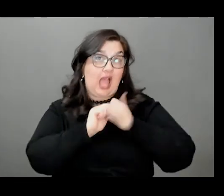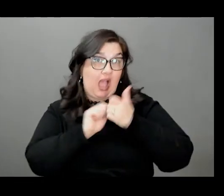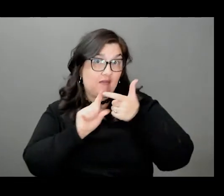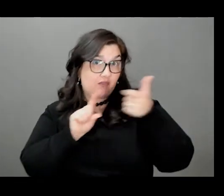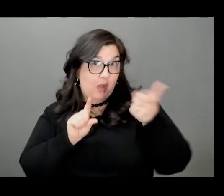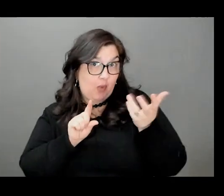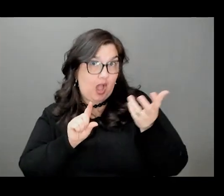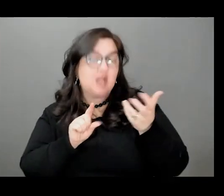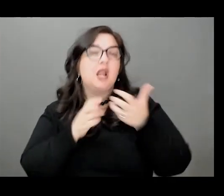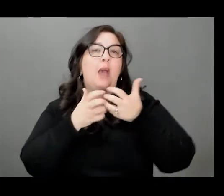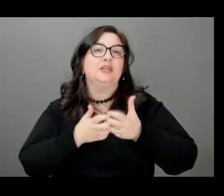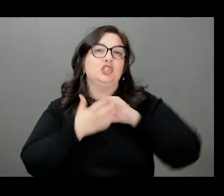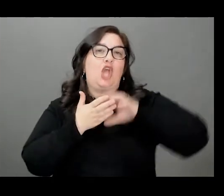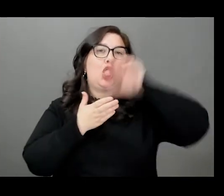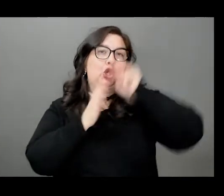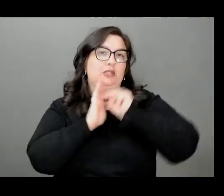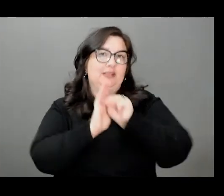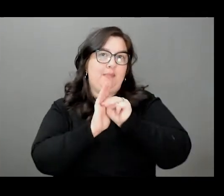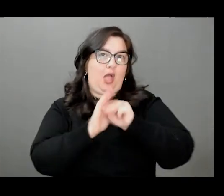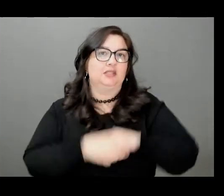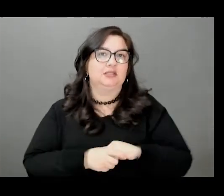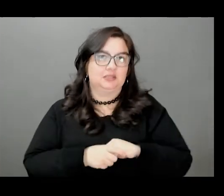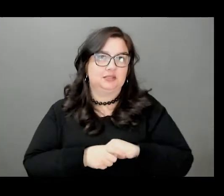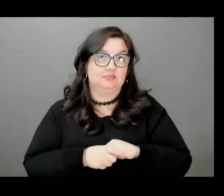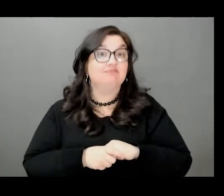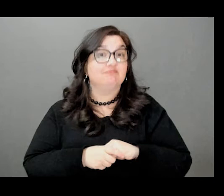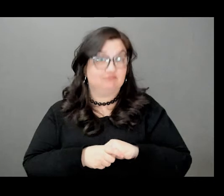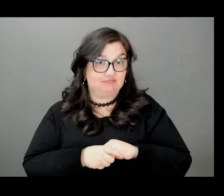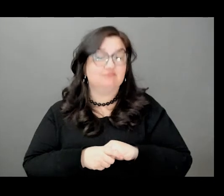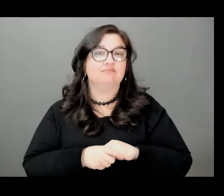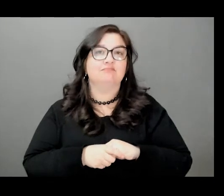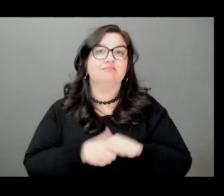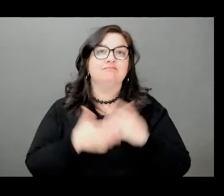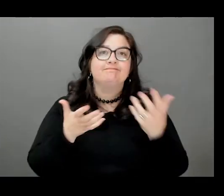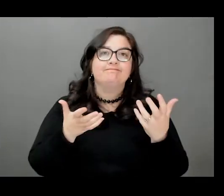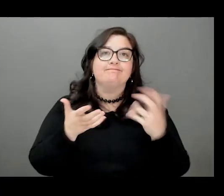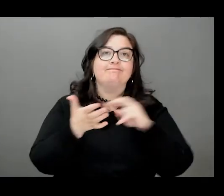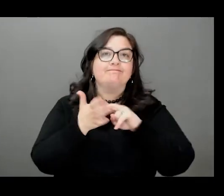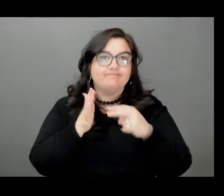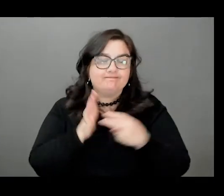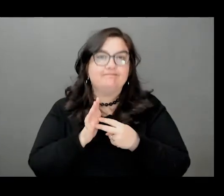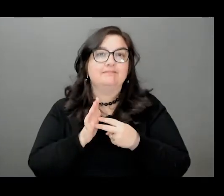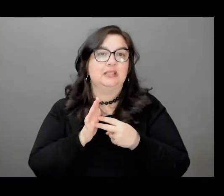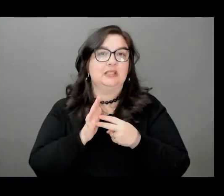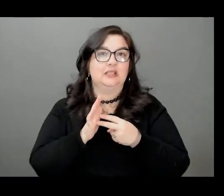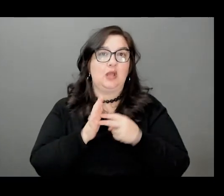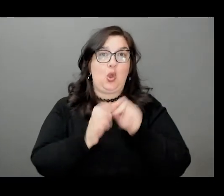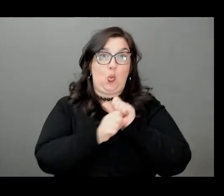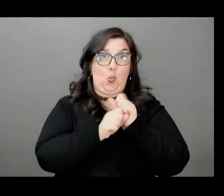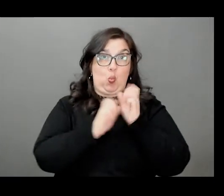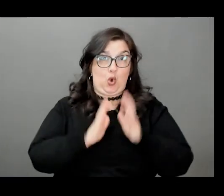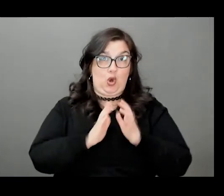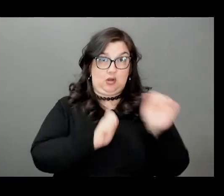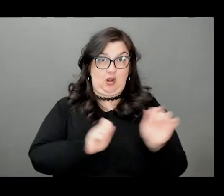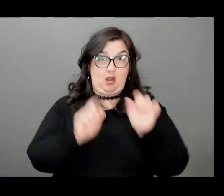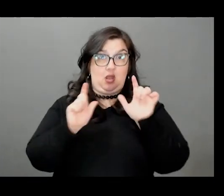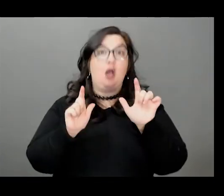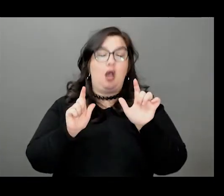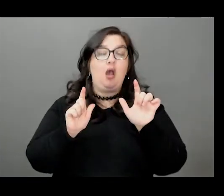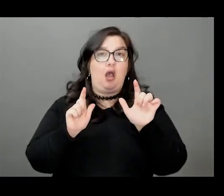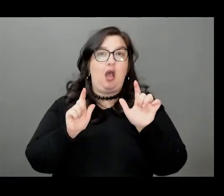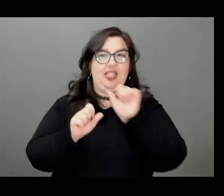boxes are already drawn by our machine learning model. This is what we call as pre-labeling, right? So what it means